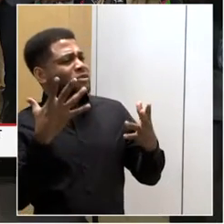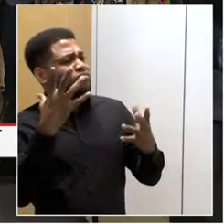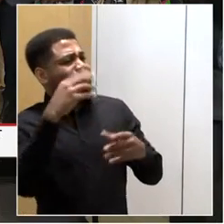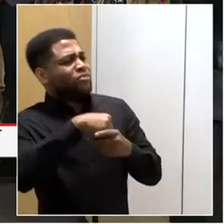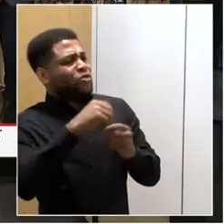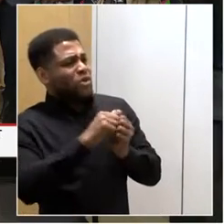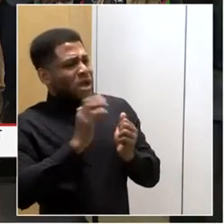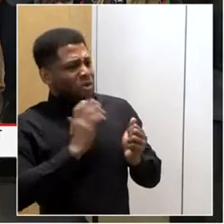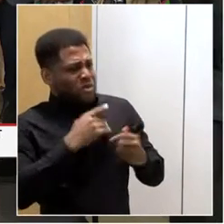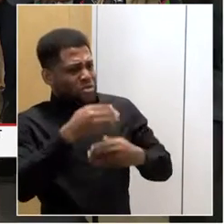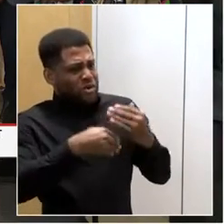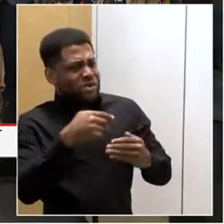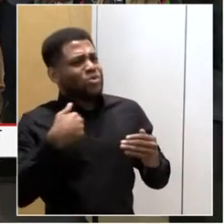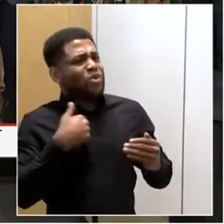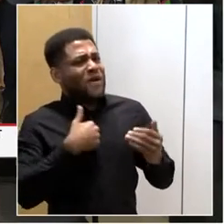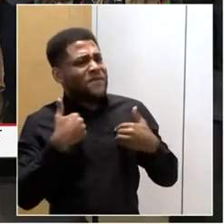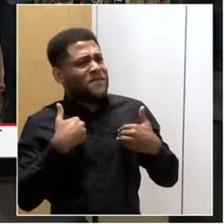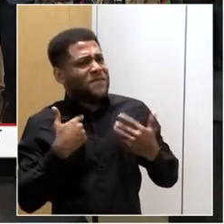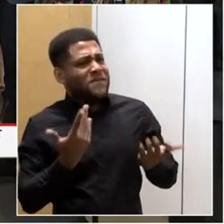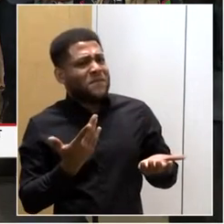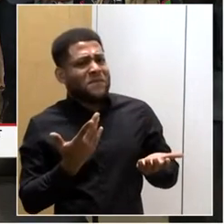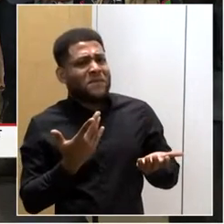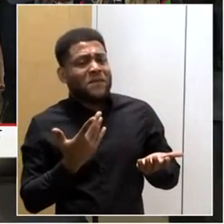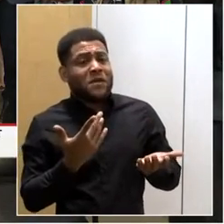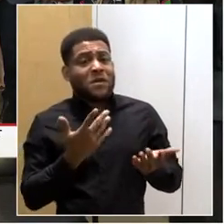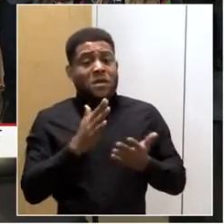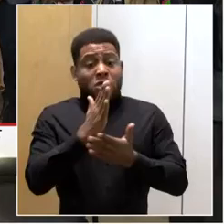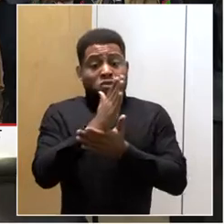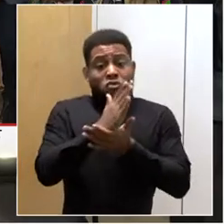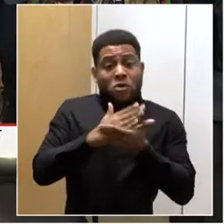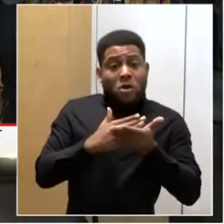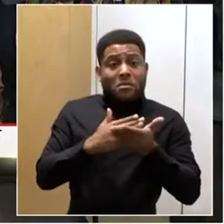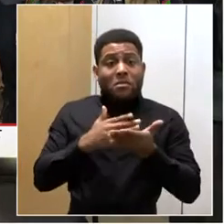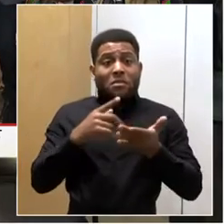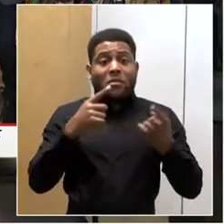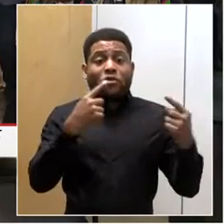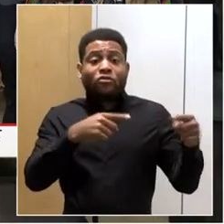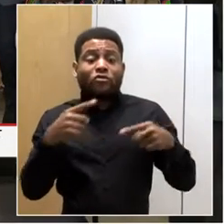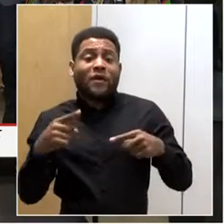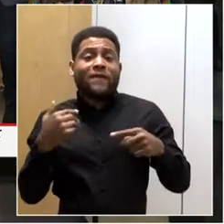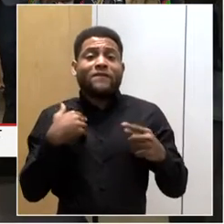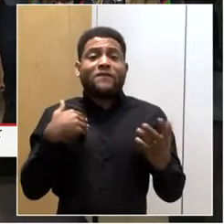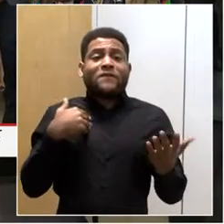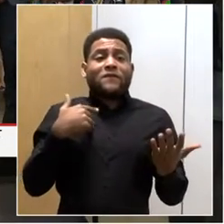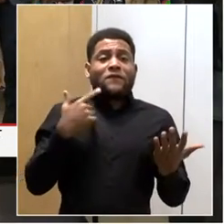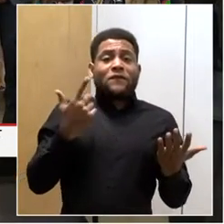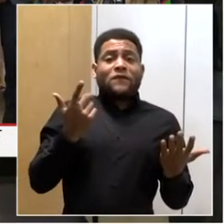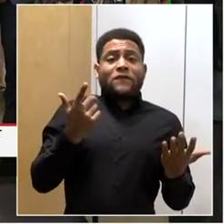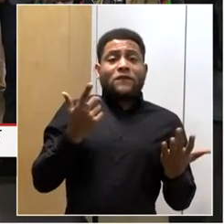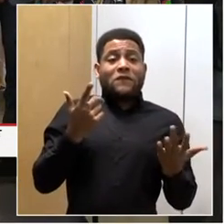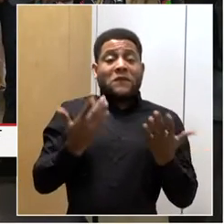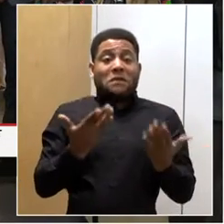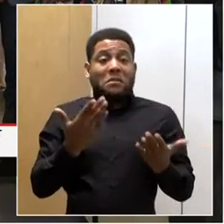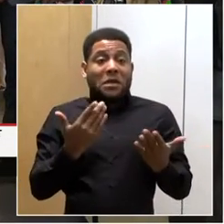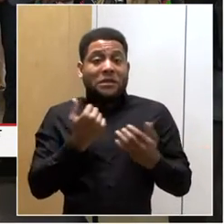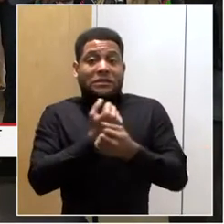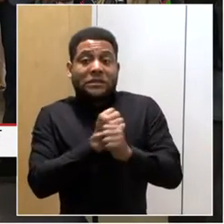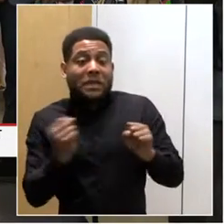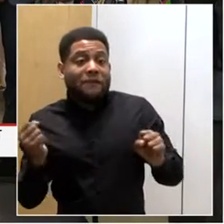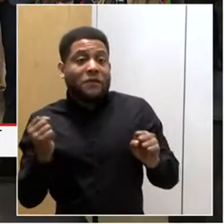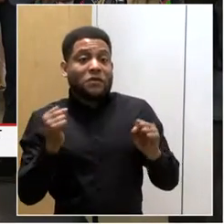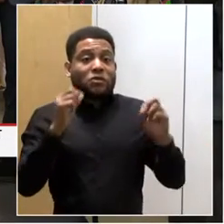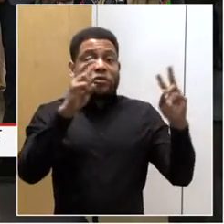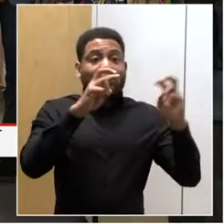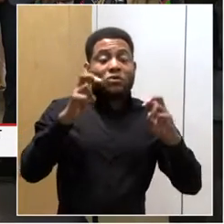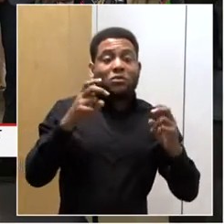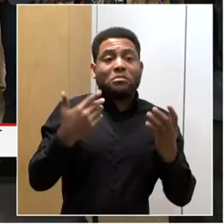before. In some instances there might be some life safety issues that we've got to address. You could